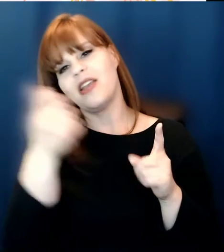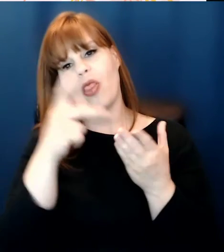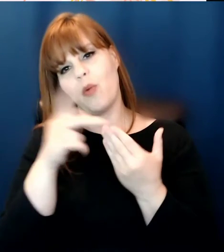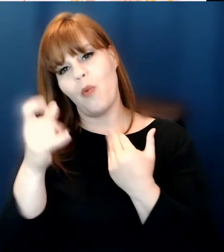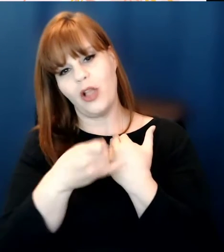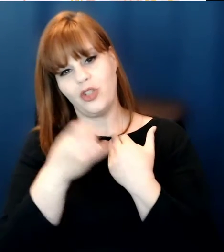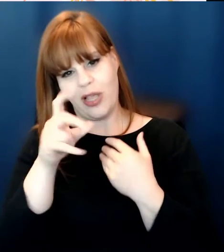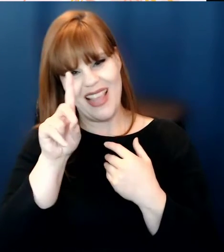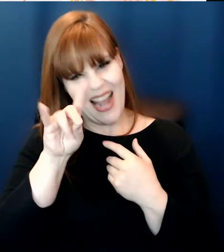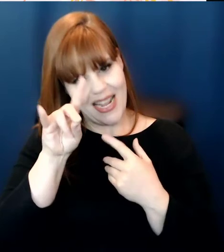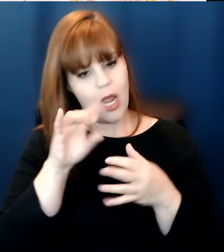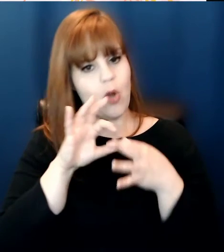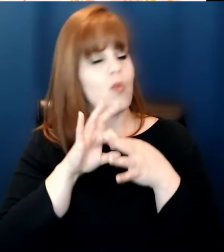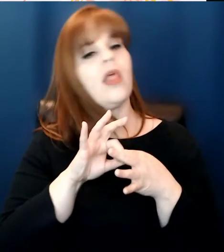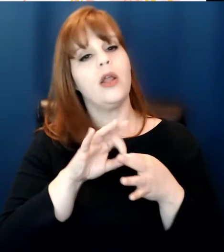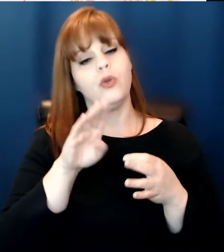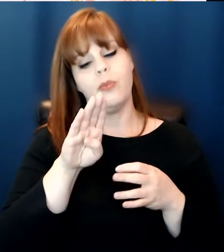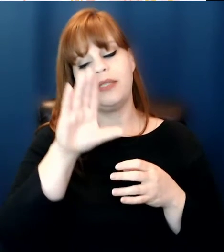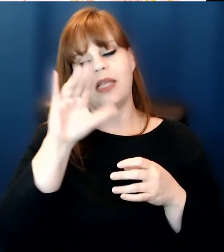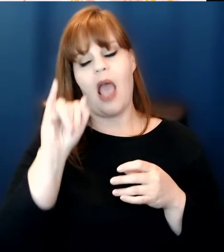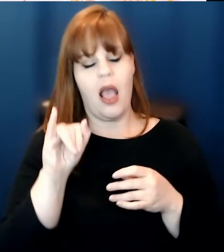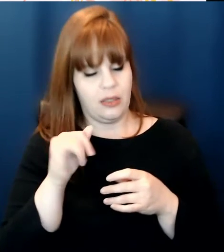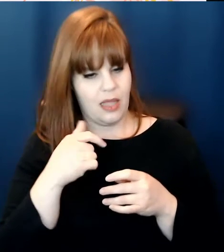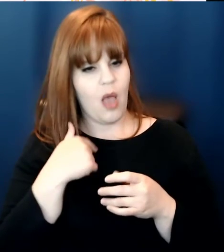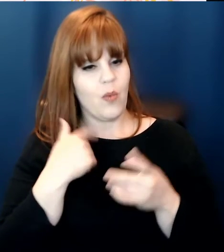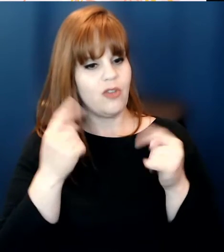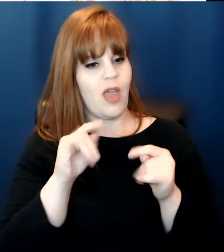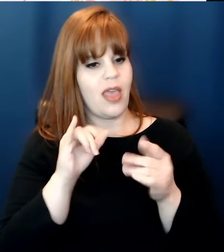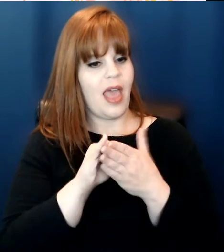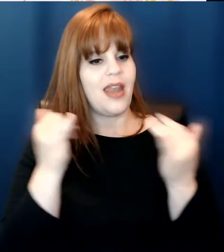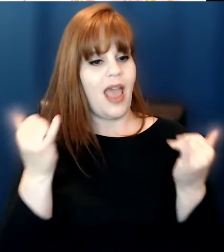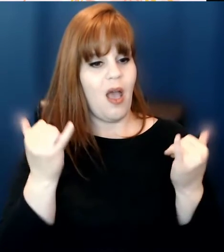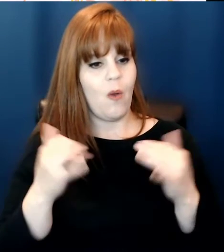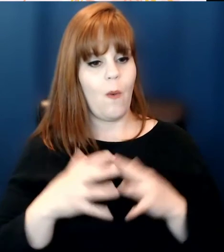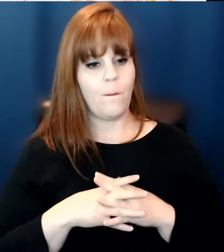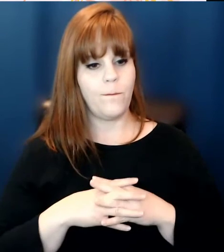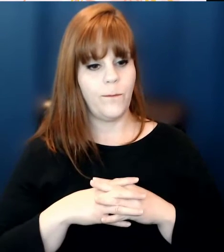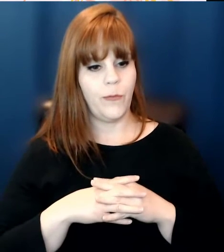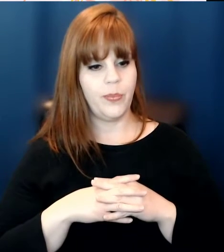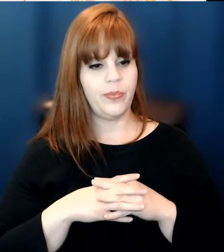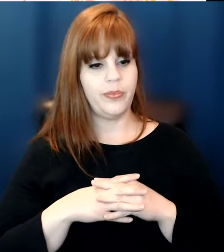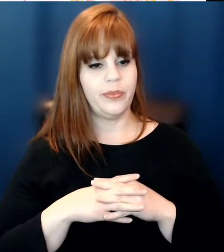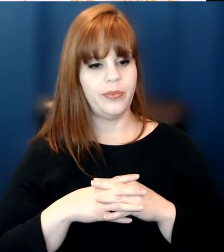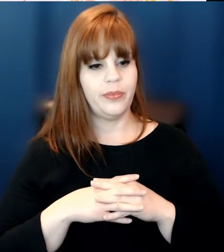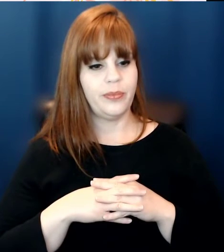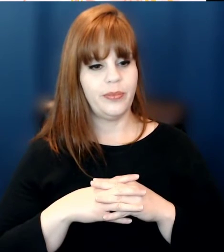another project that I did regarding BCIs, but we can try that now.